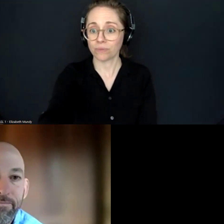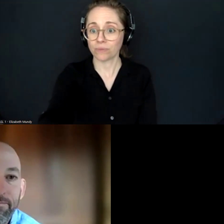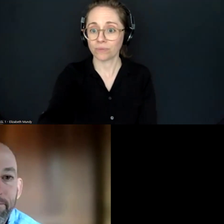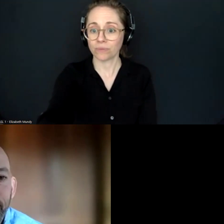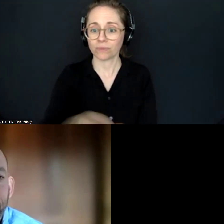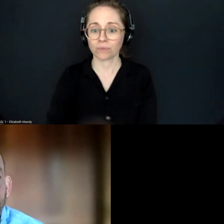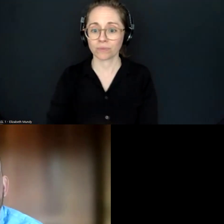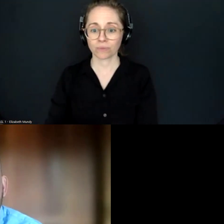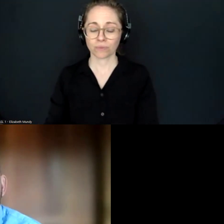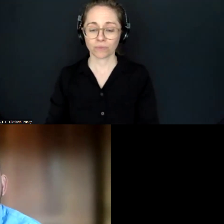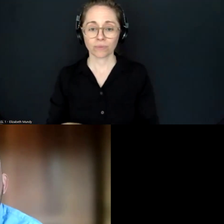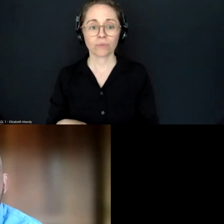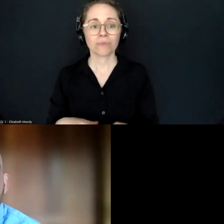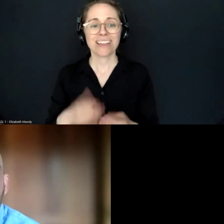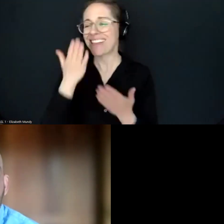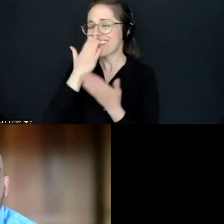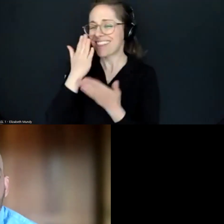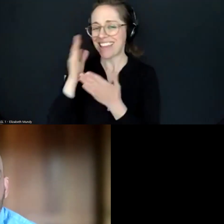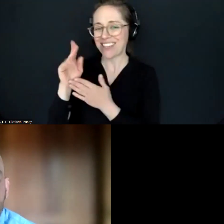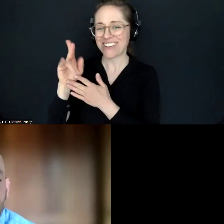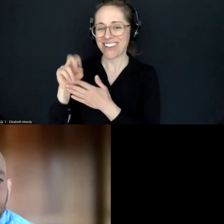Thank you, Kevin. I jotted that down.